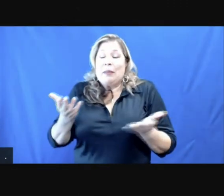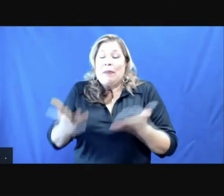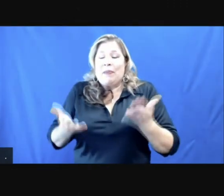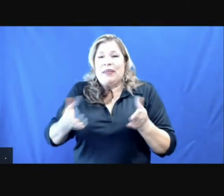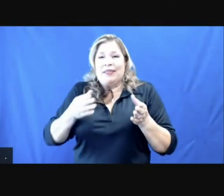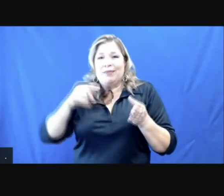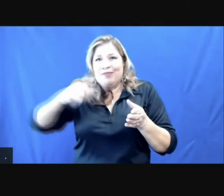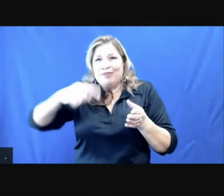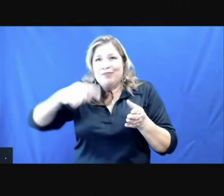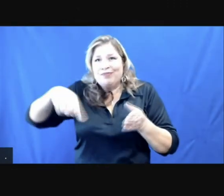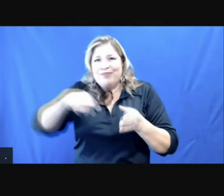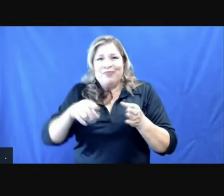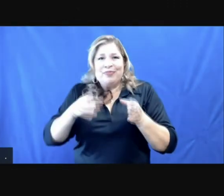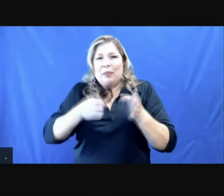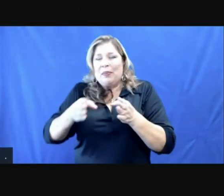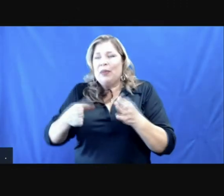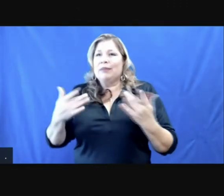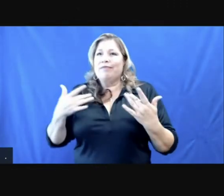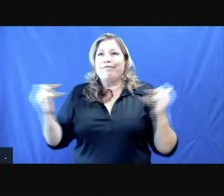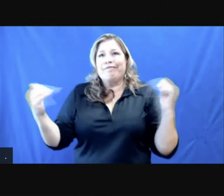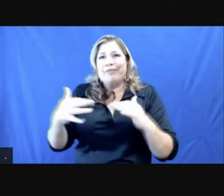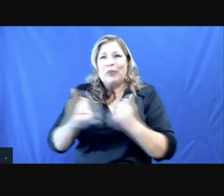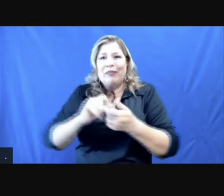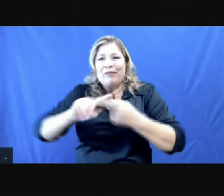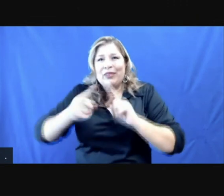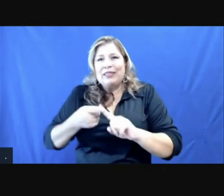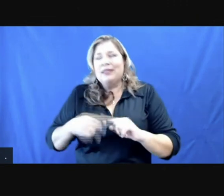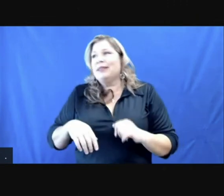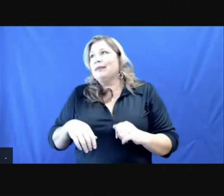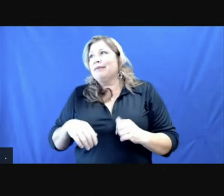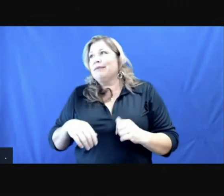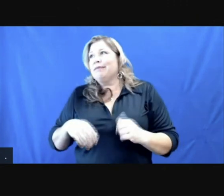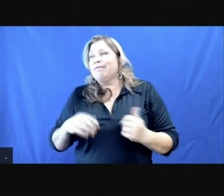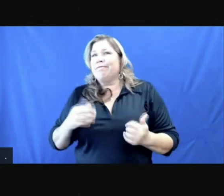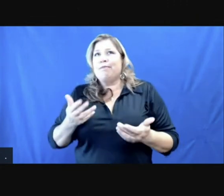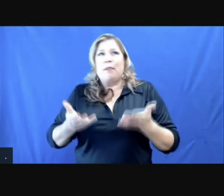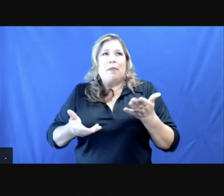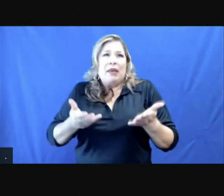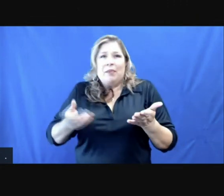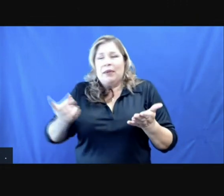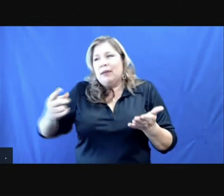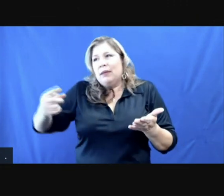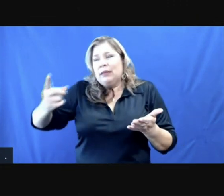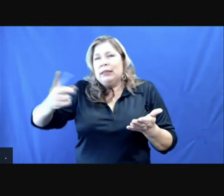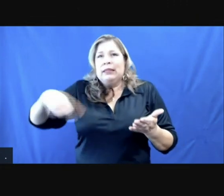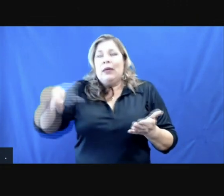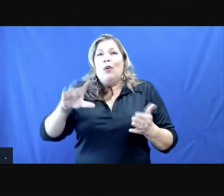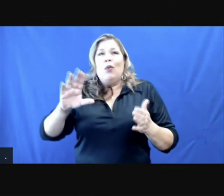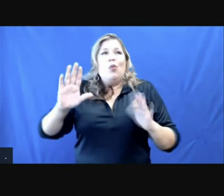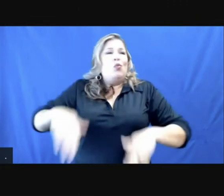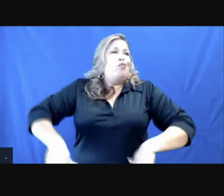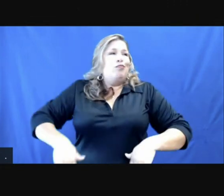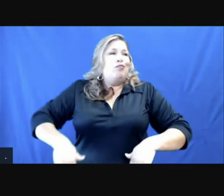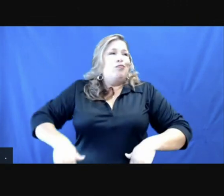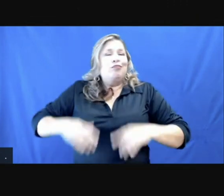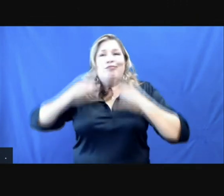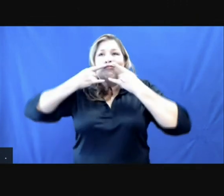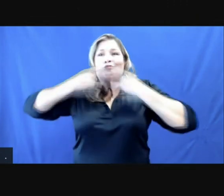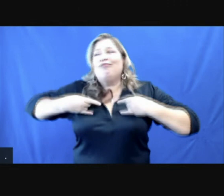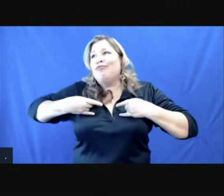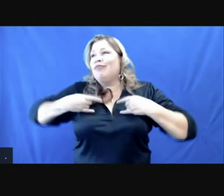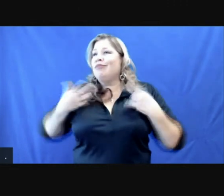be gathering with friends and maybe, taking their guard down a bit because of